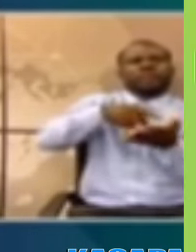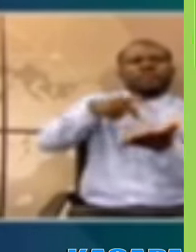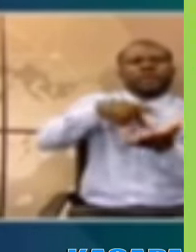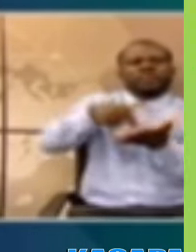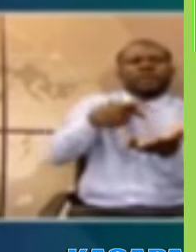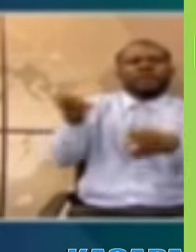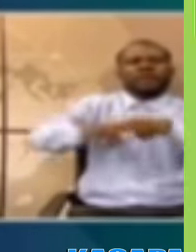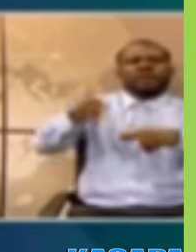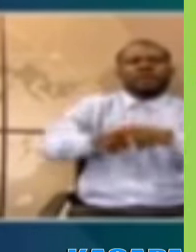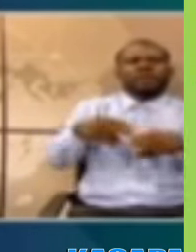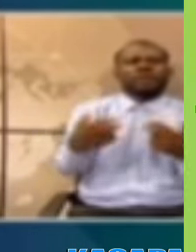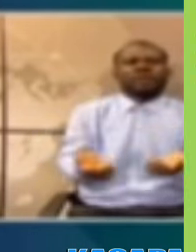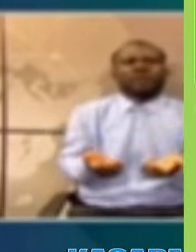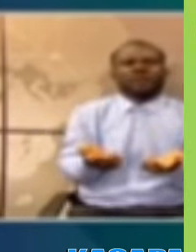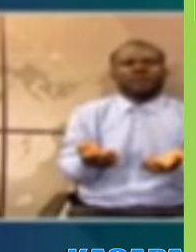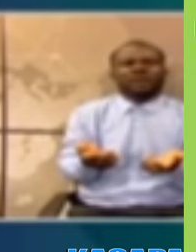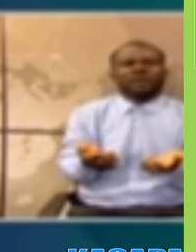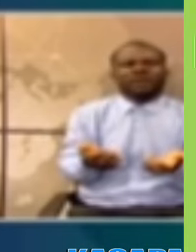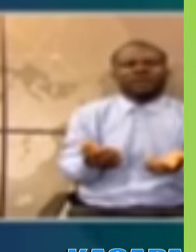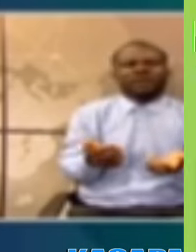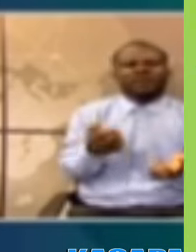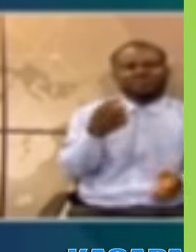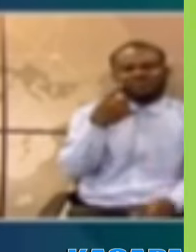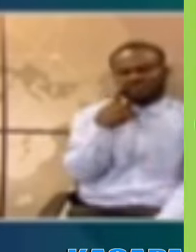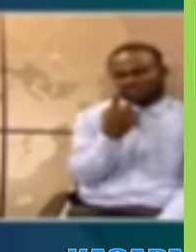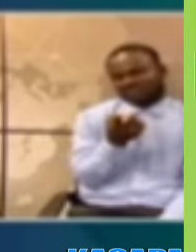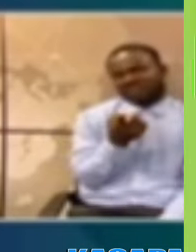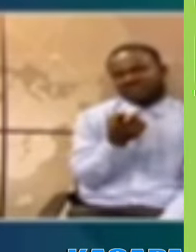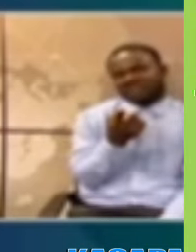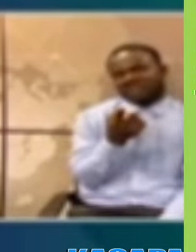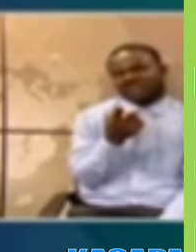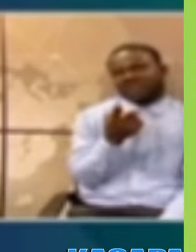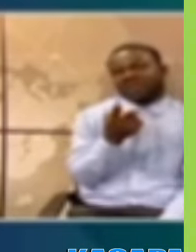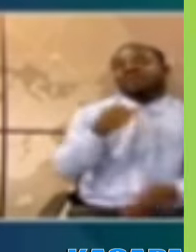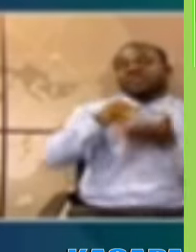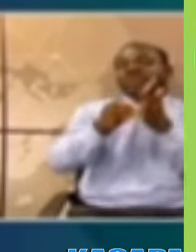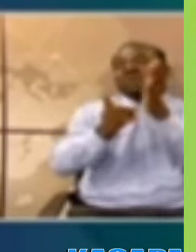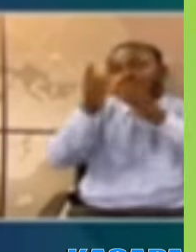salaries. Okay. So you see, this is not an achievement.